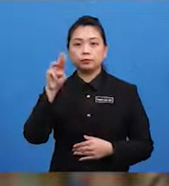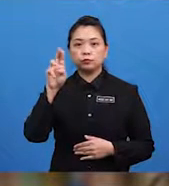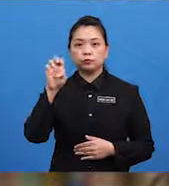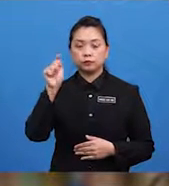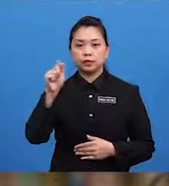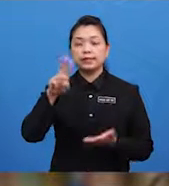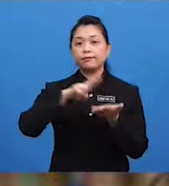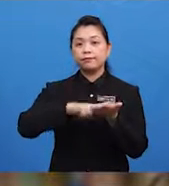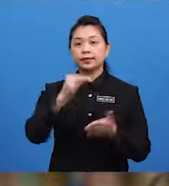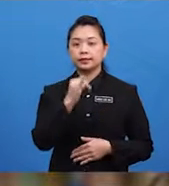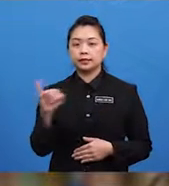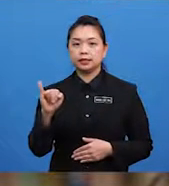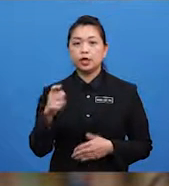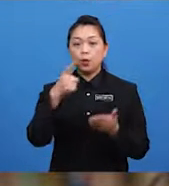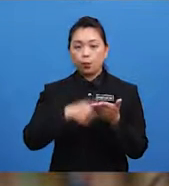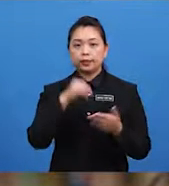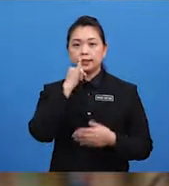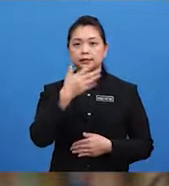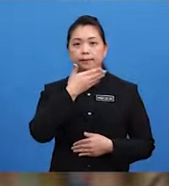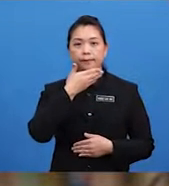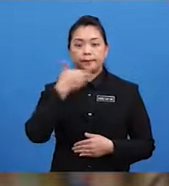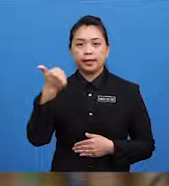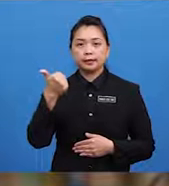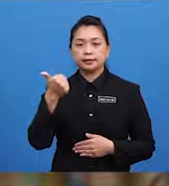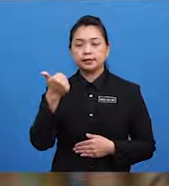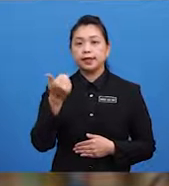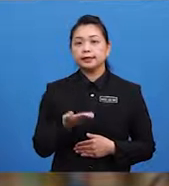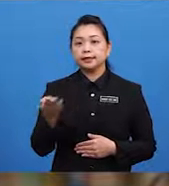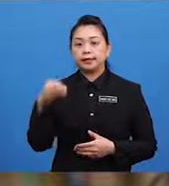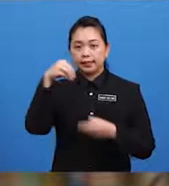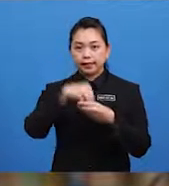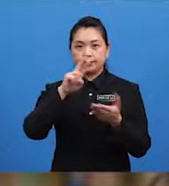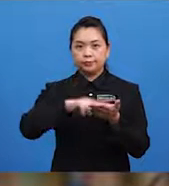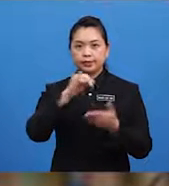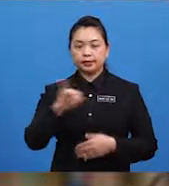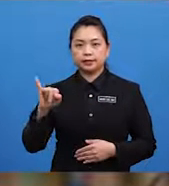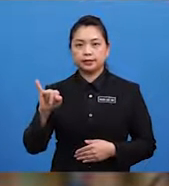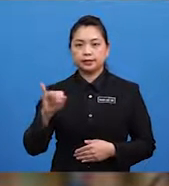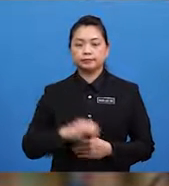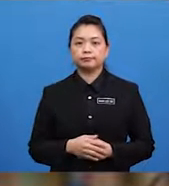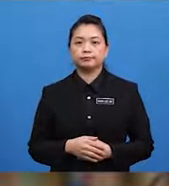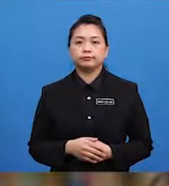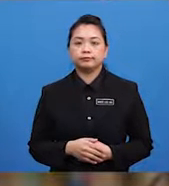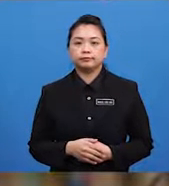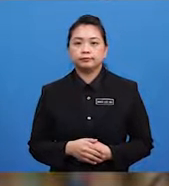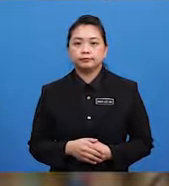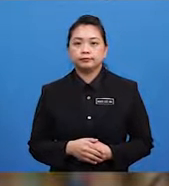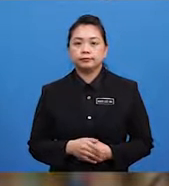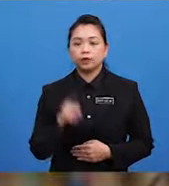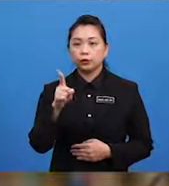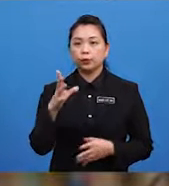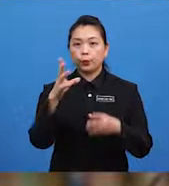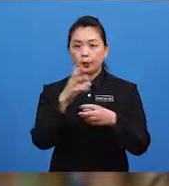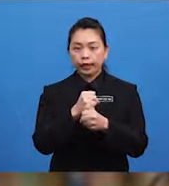reading. What is the best thing of a reading lesson? Over a text placed before you, you get